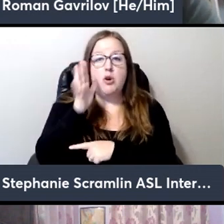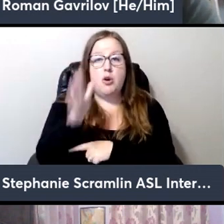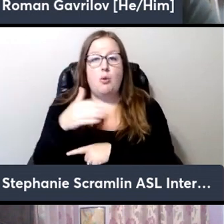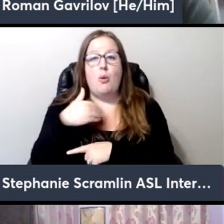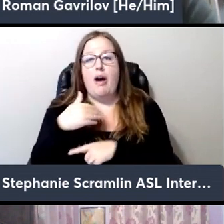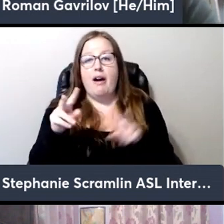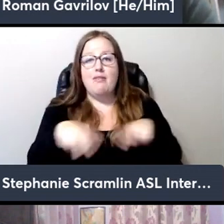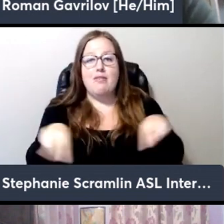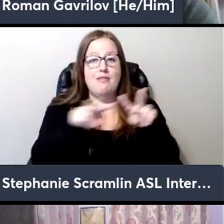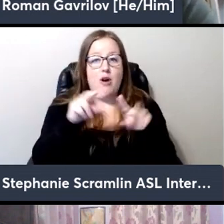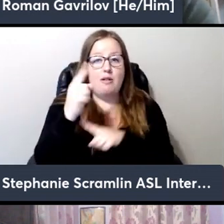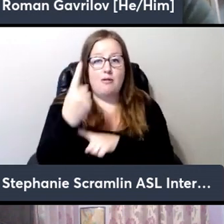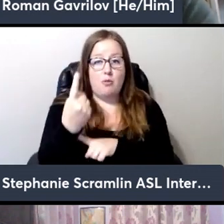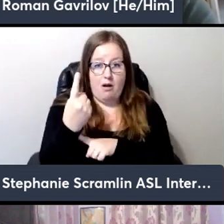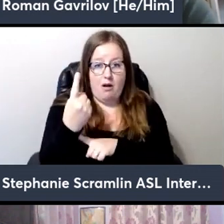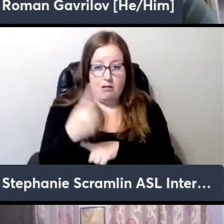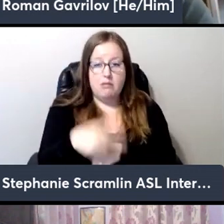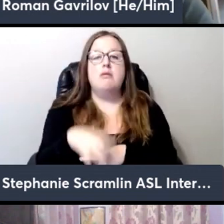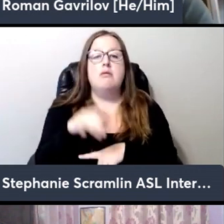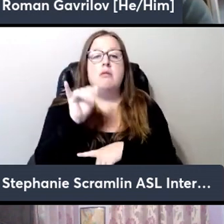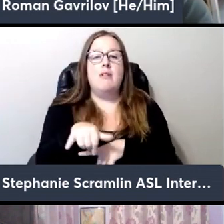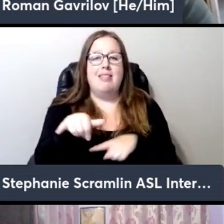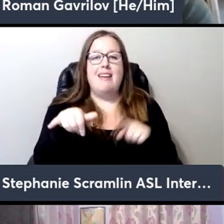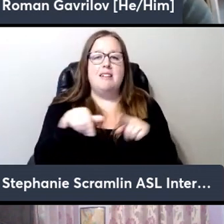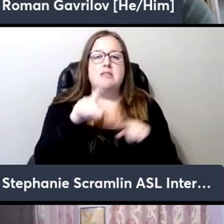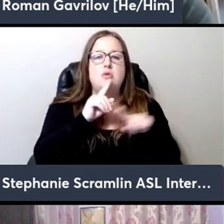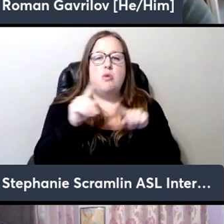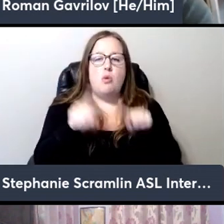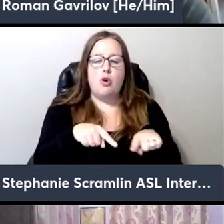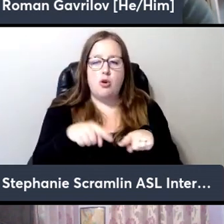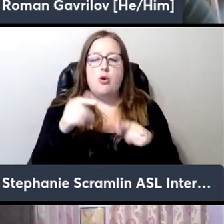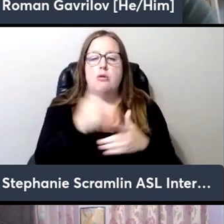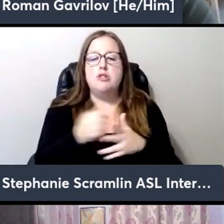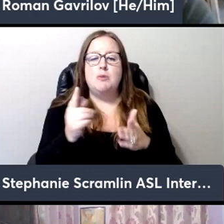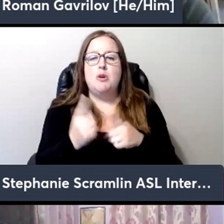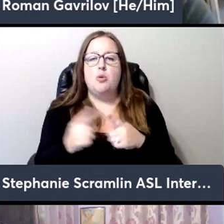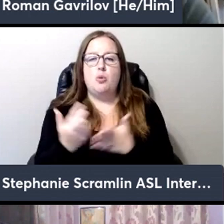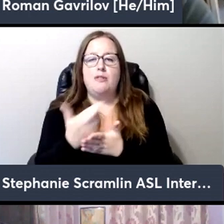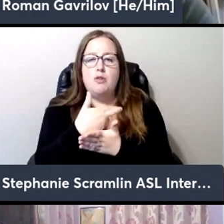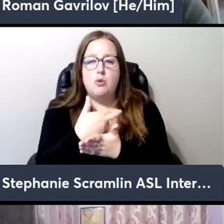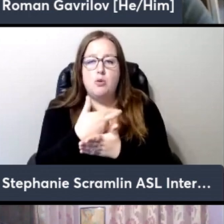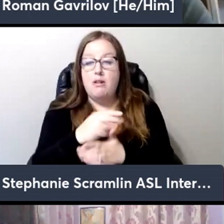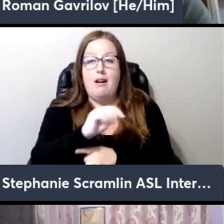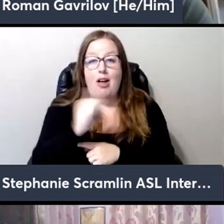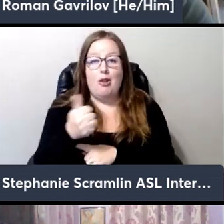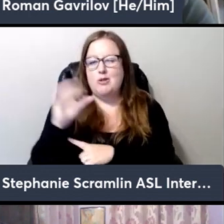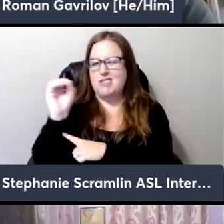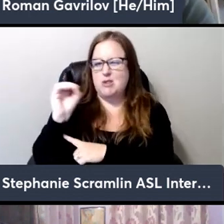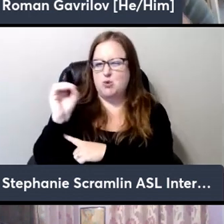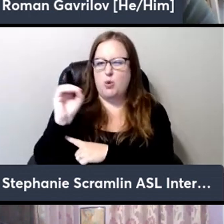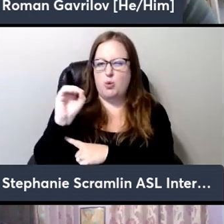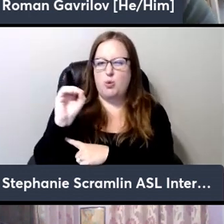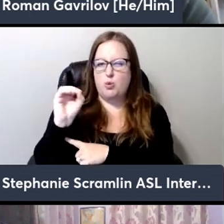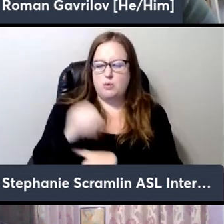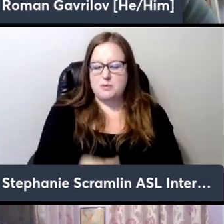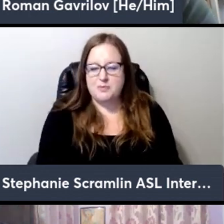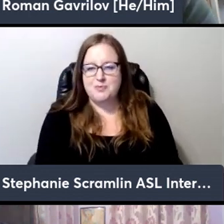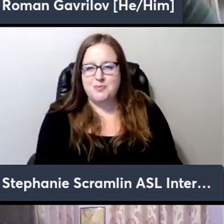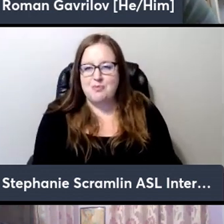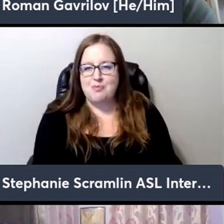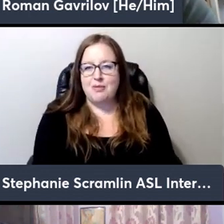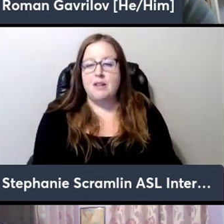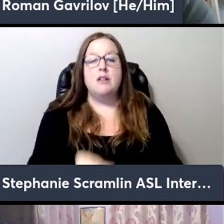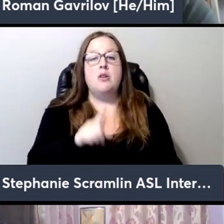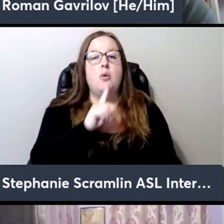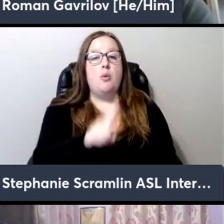1, denotes a flag that this order needs to be reviewed, and otherwise 0. Now, it's worth mentioning